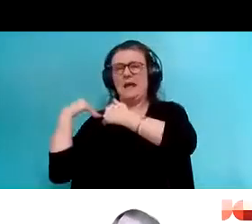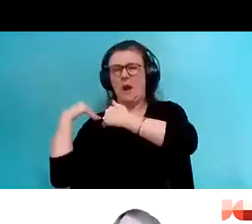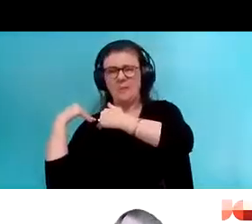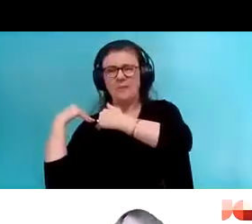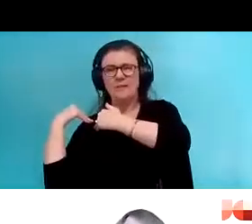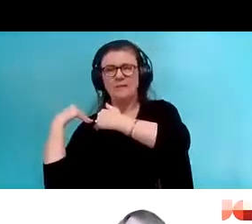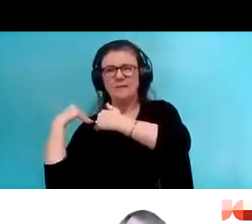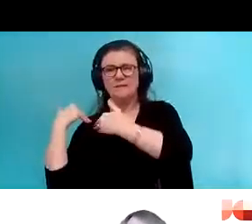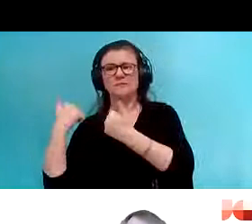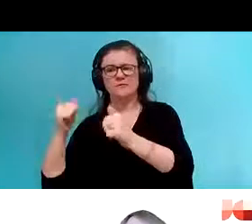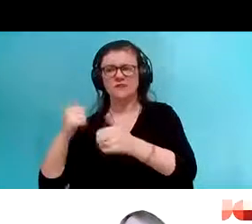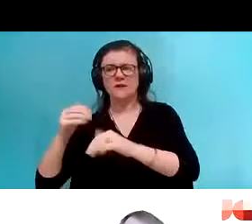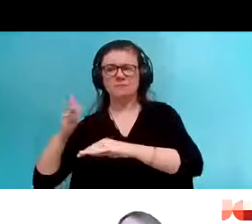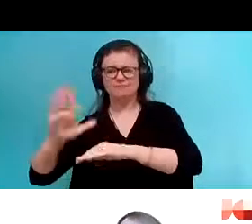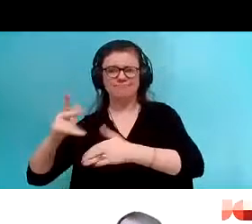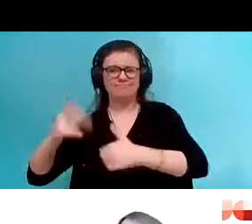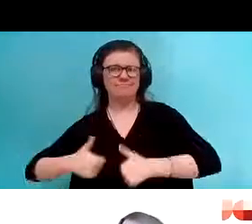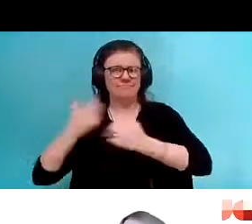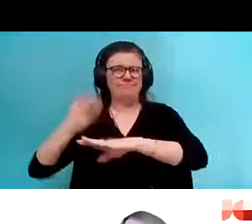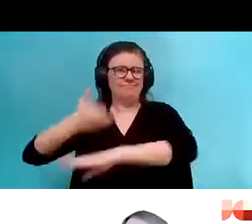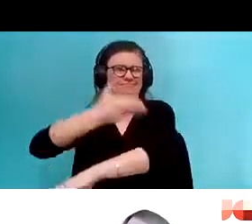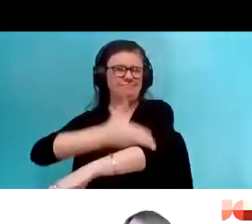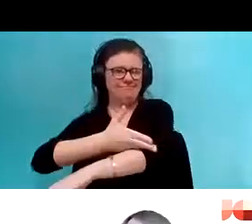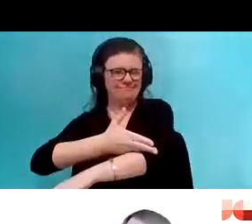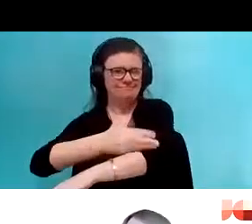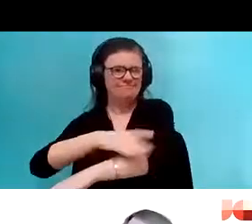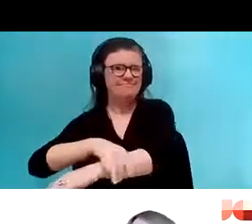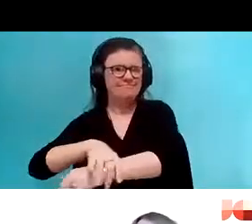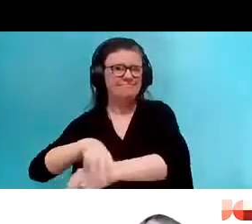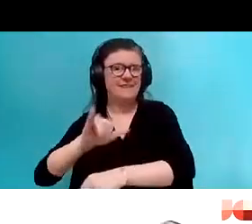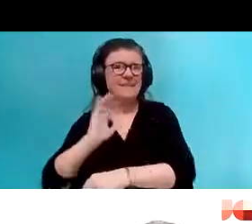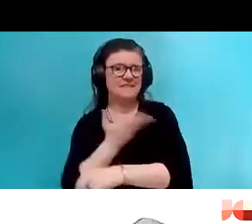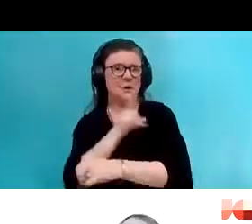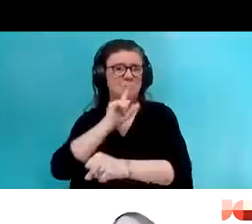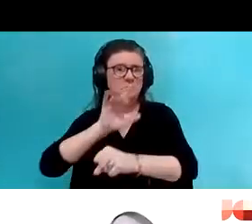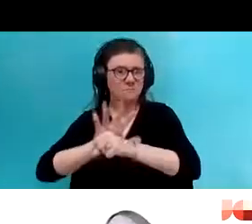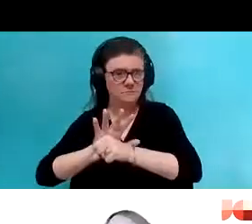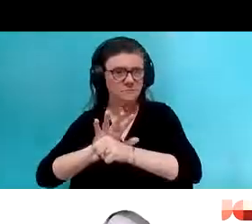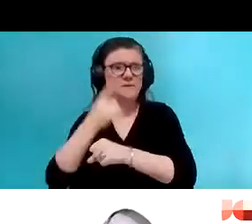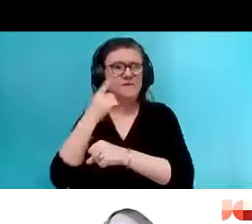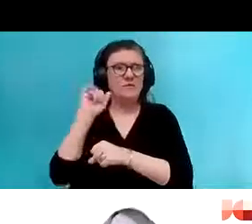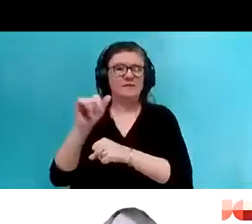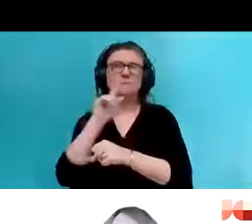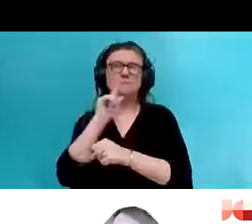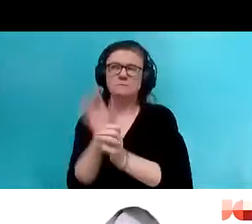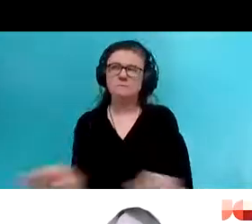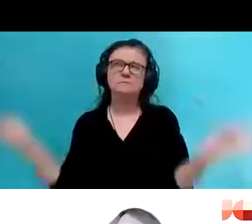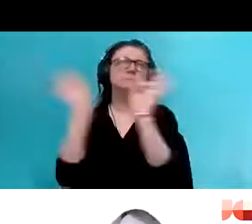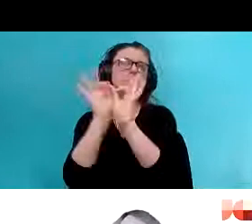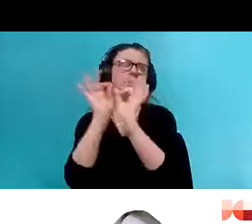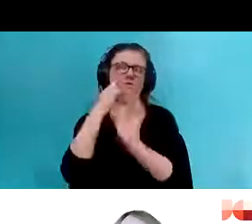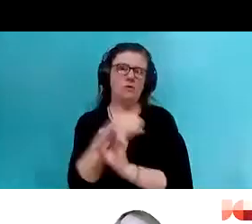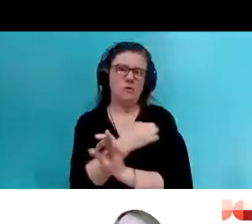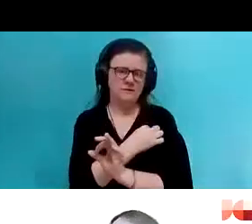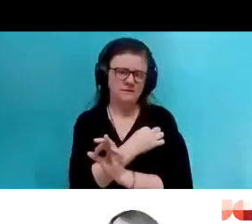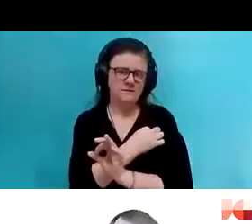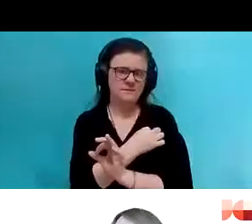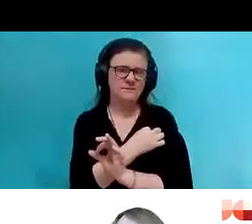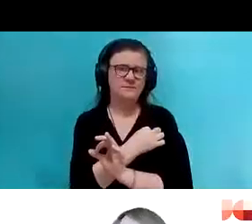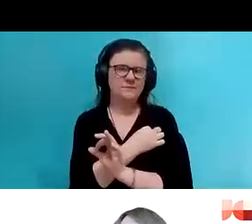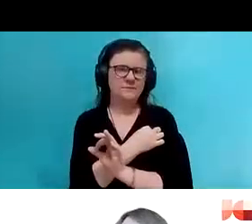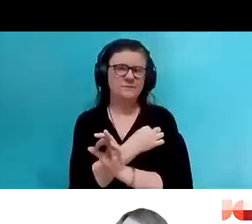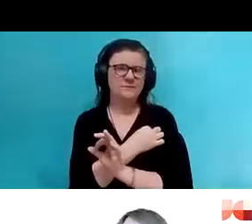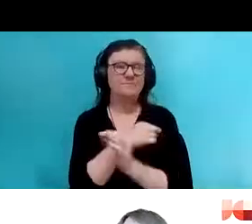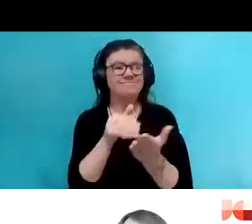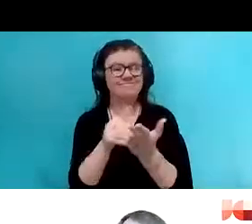we aim to improve. And that's what makes the commitment to the Inclusive Data Charter so important. It's often said